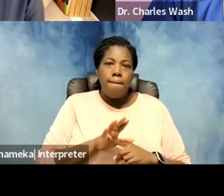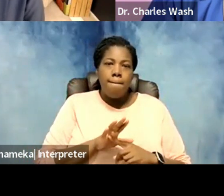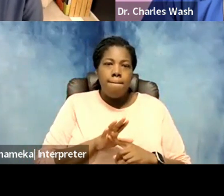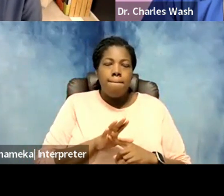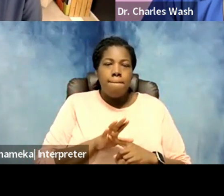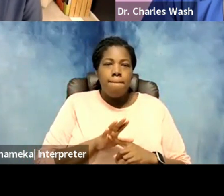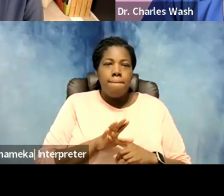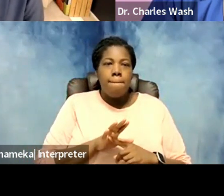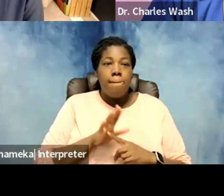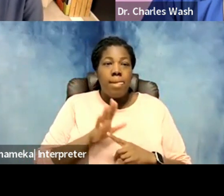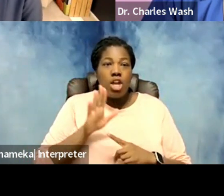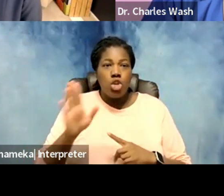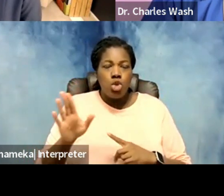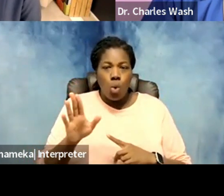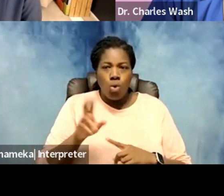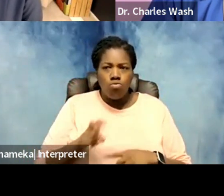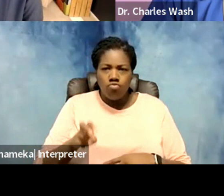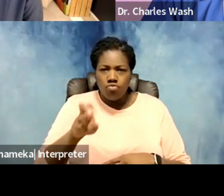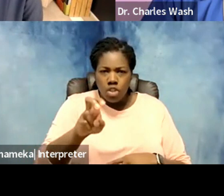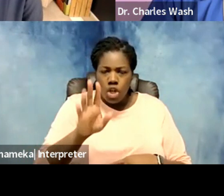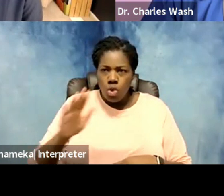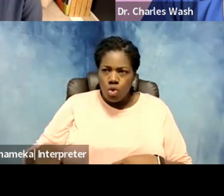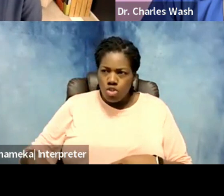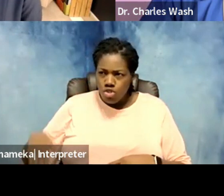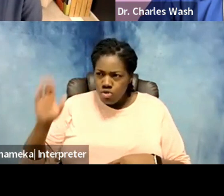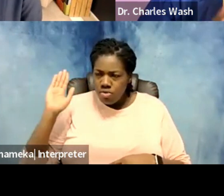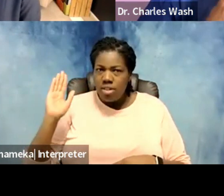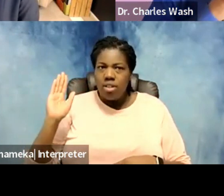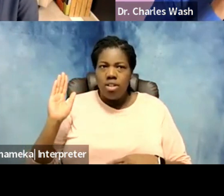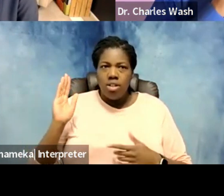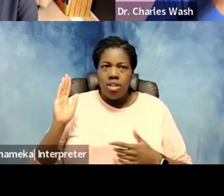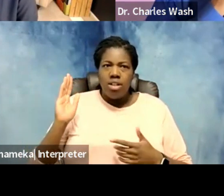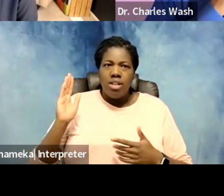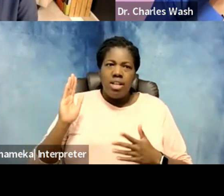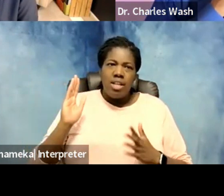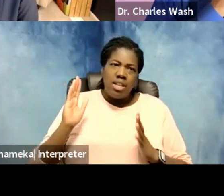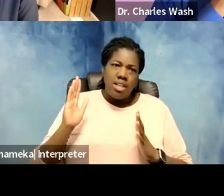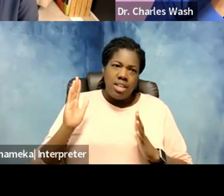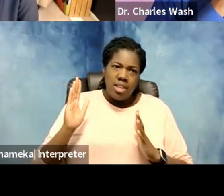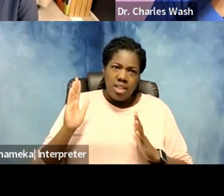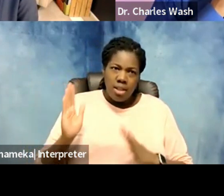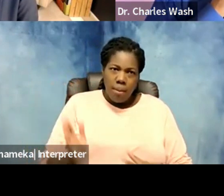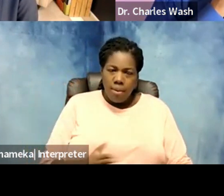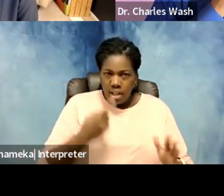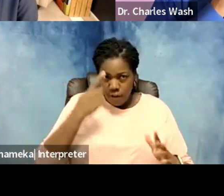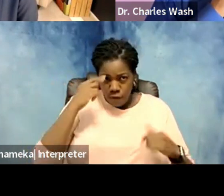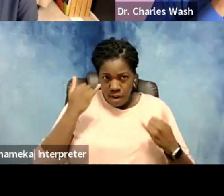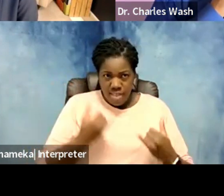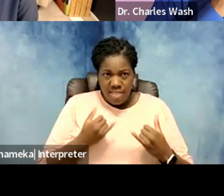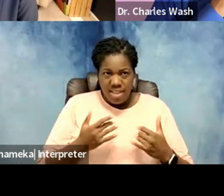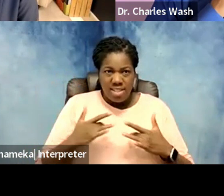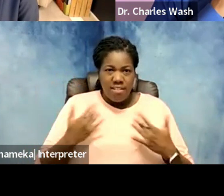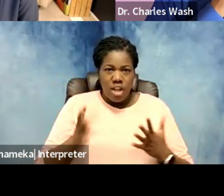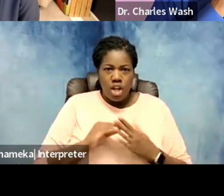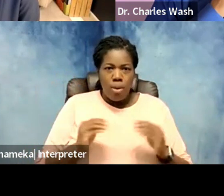your career path and also your childhood. I feel like just in the planning call for this event and today's event, I've learned a lot more about